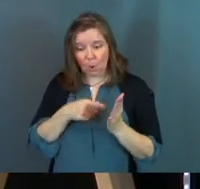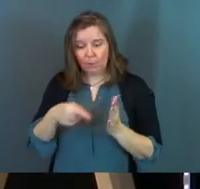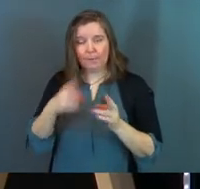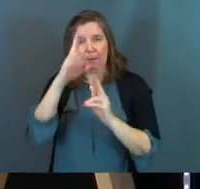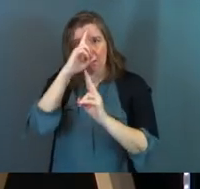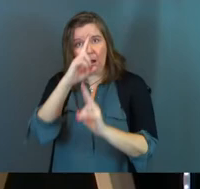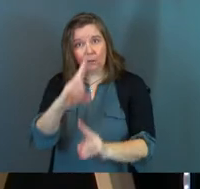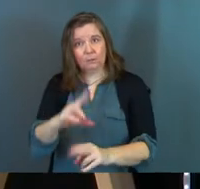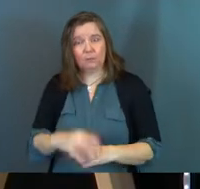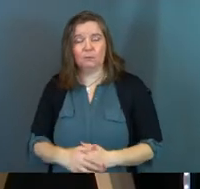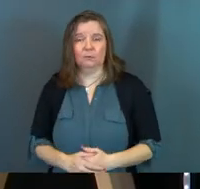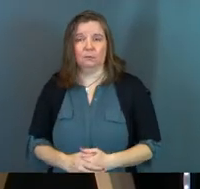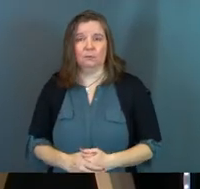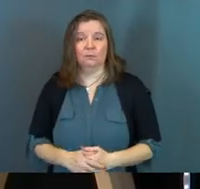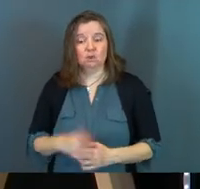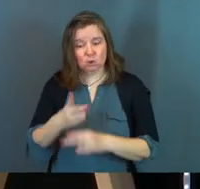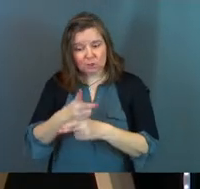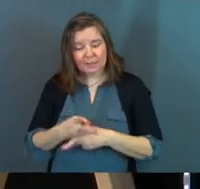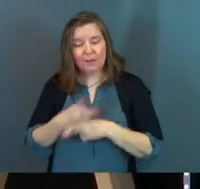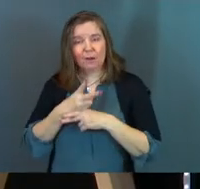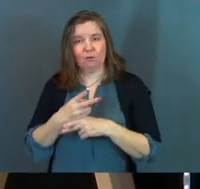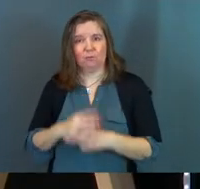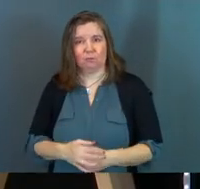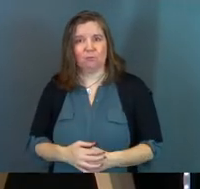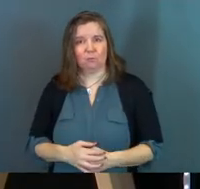honor. You should care.